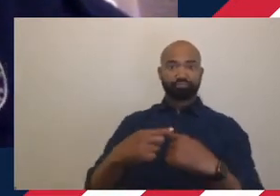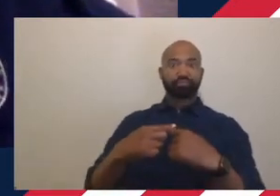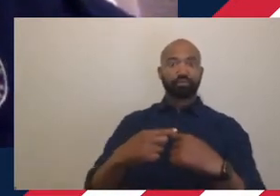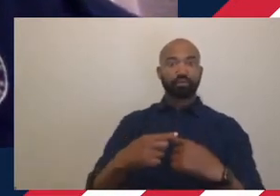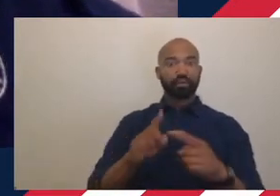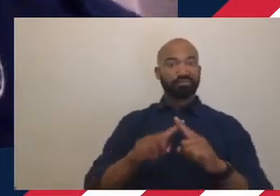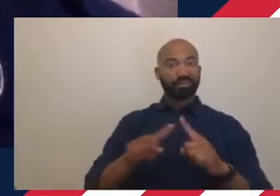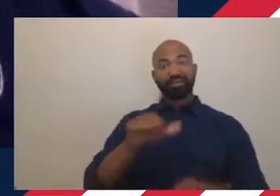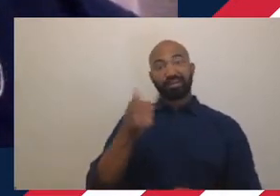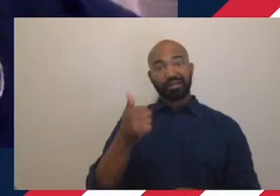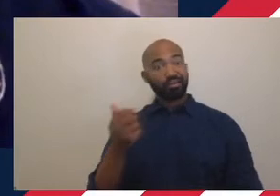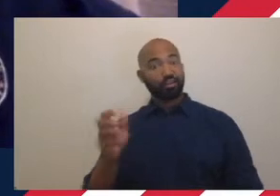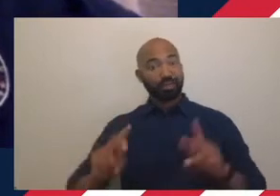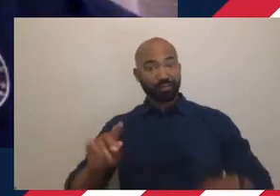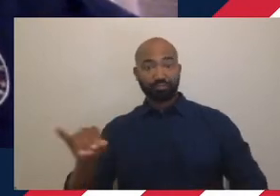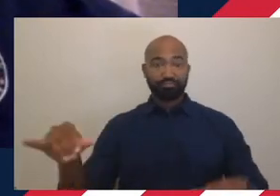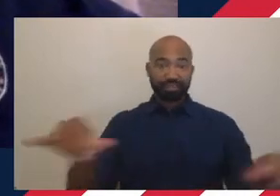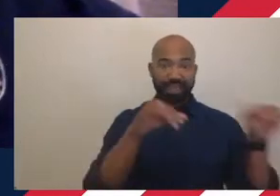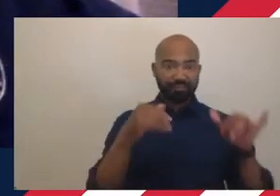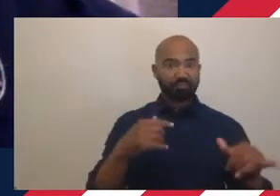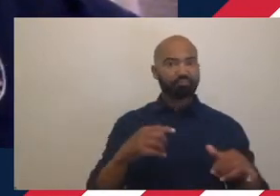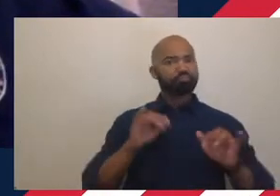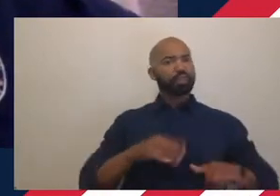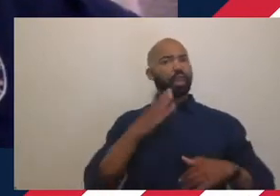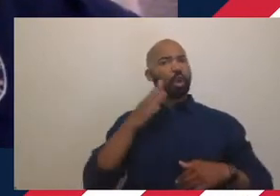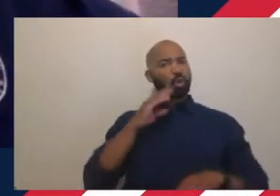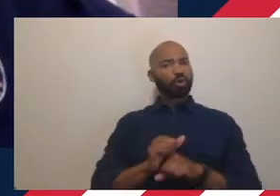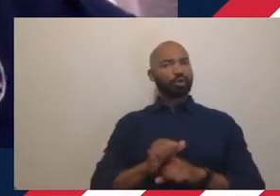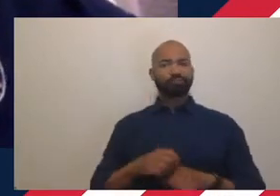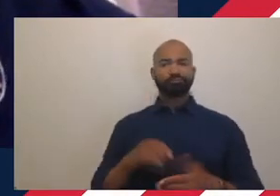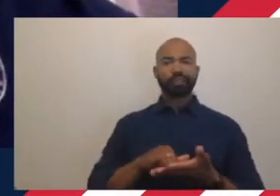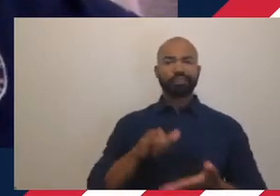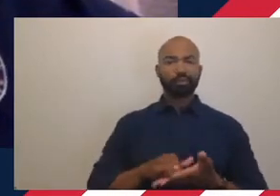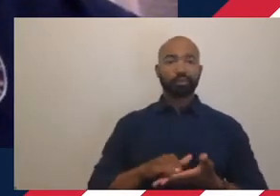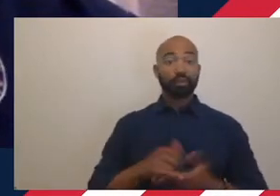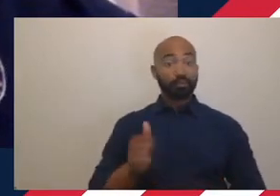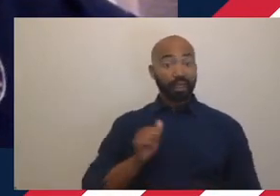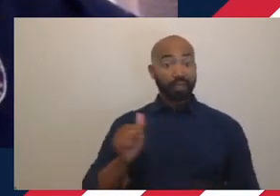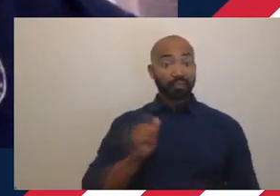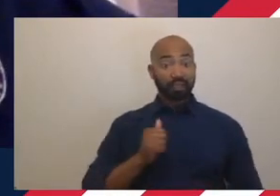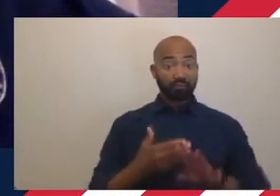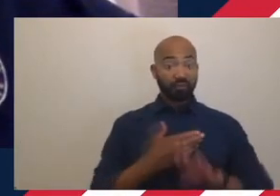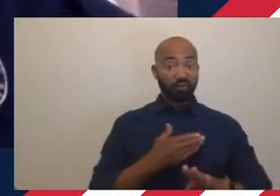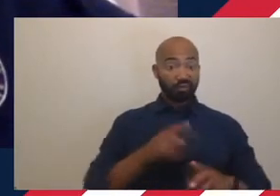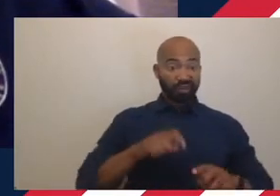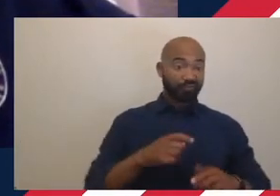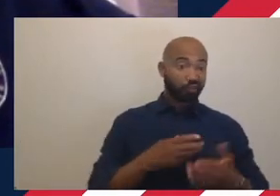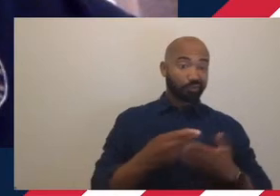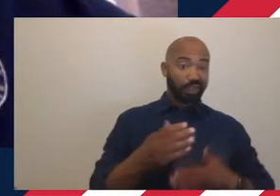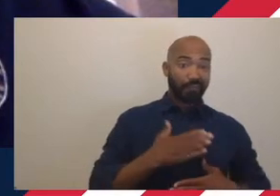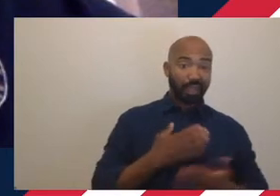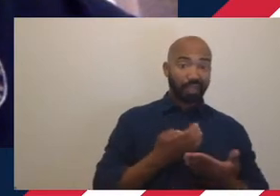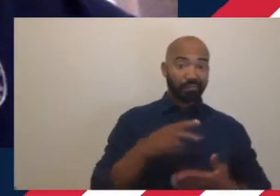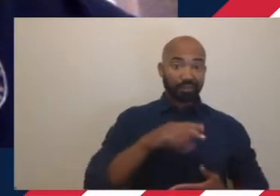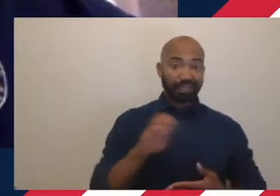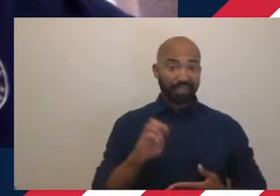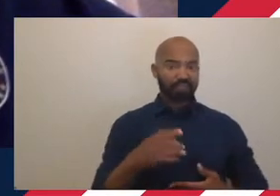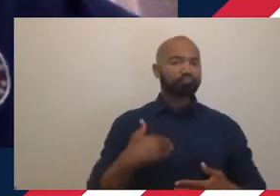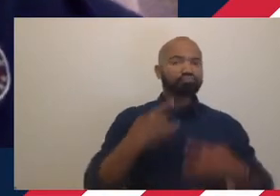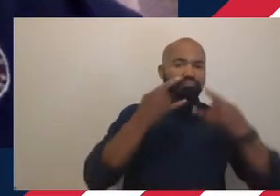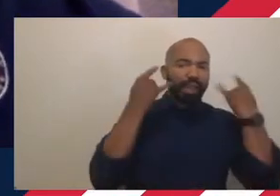home. At the beginning of the crisis, I bought my own protective equipment, including masks, gloves, sanitizer, and